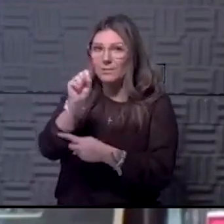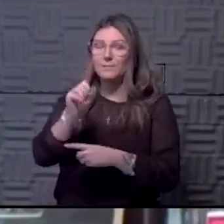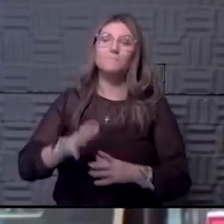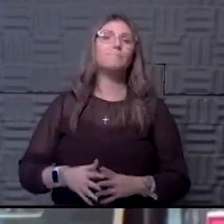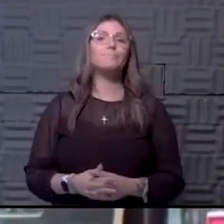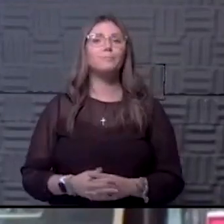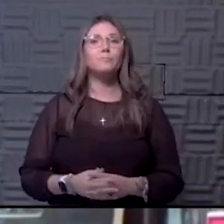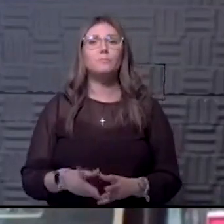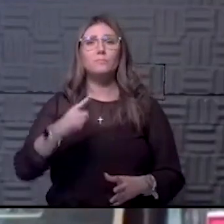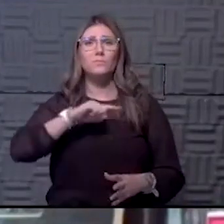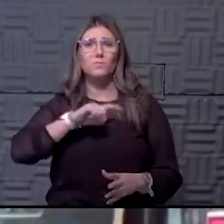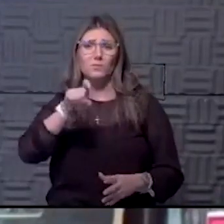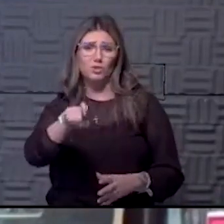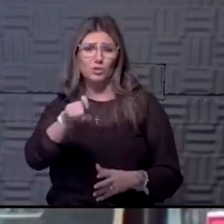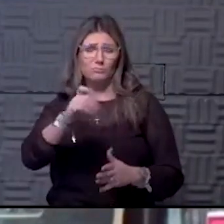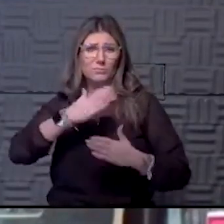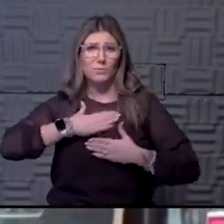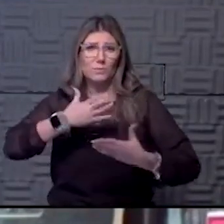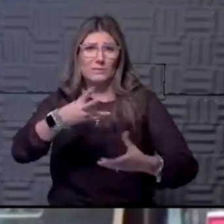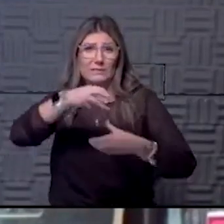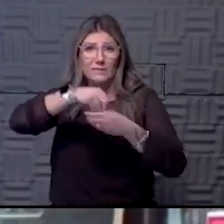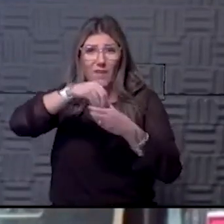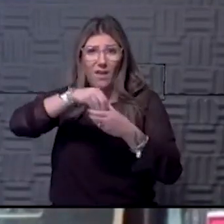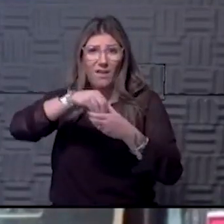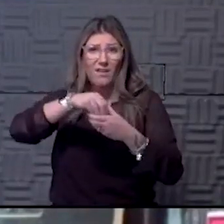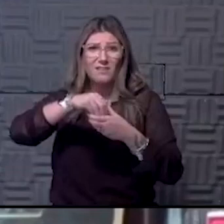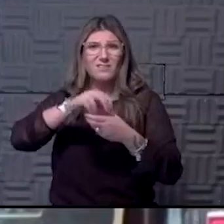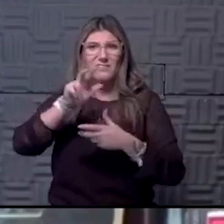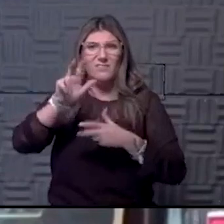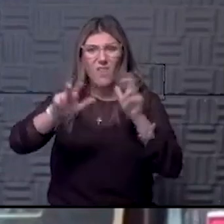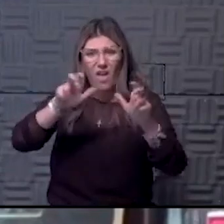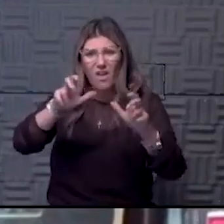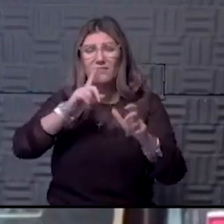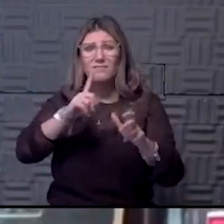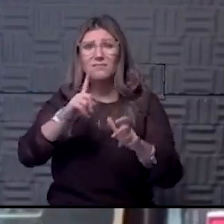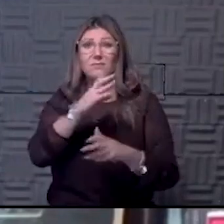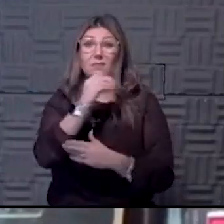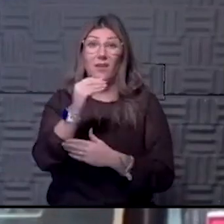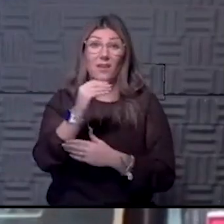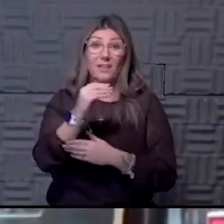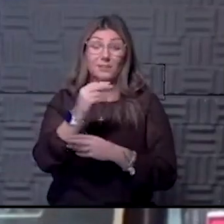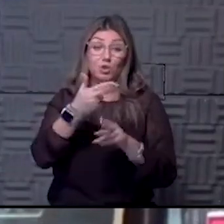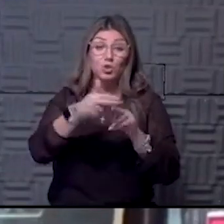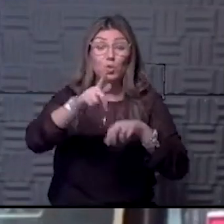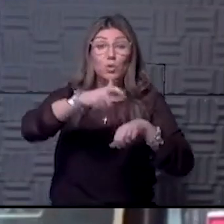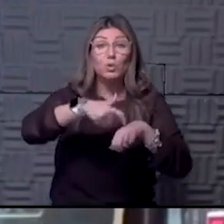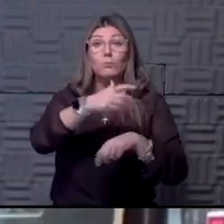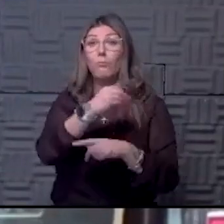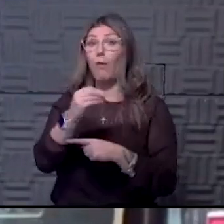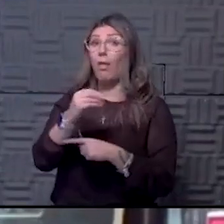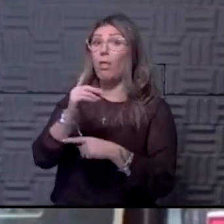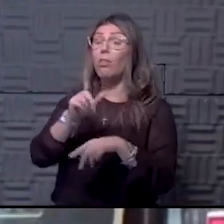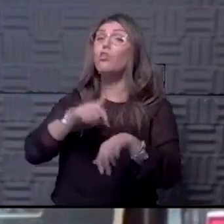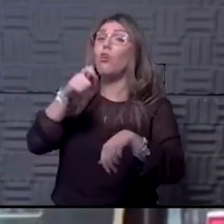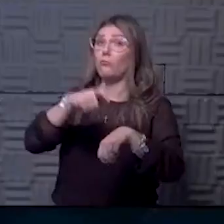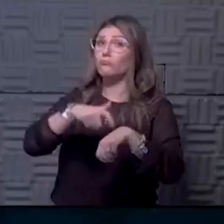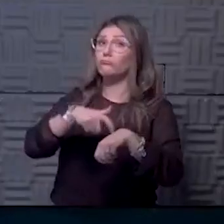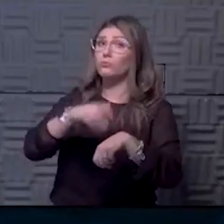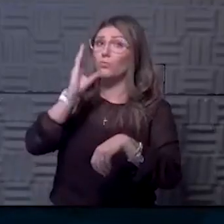We ought to be willing to invest in that because we, in the short, intermediate, and long term, will benefit from that. So yes, I